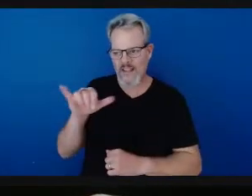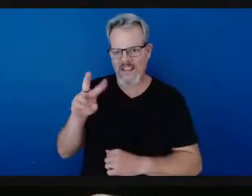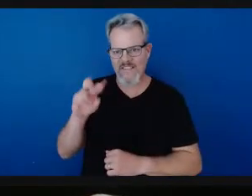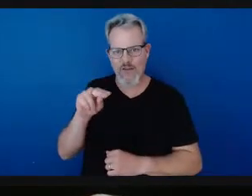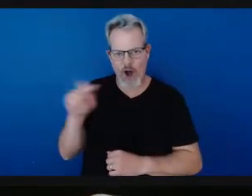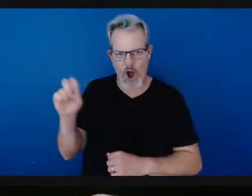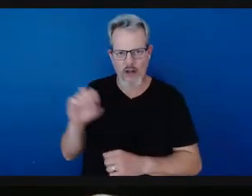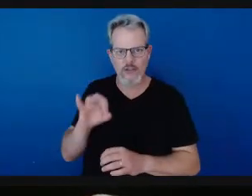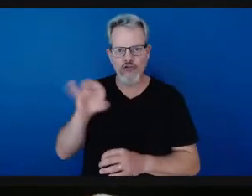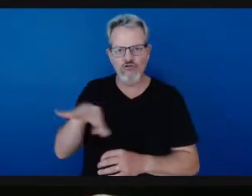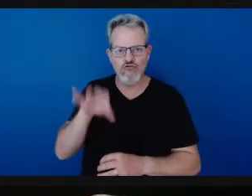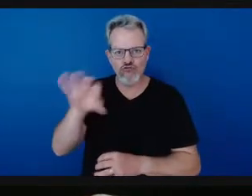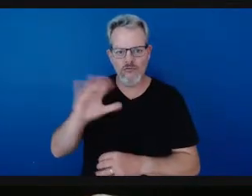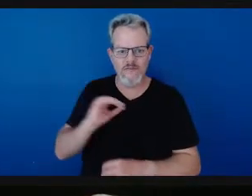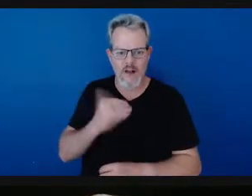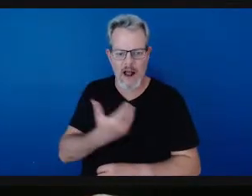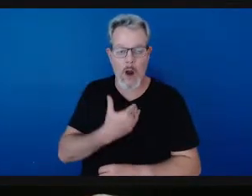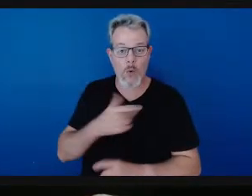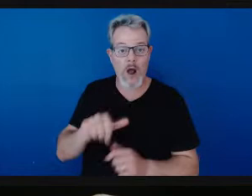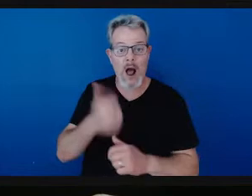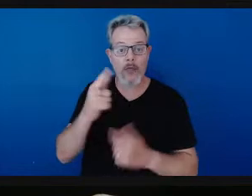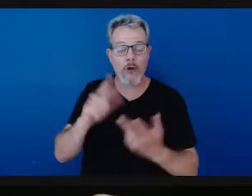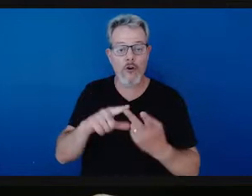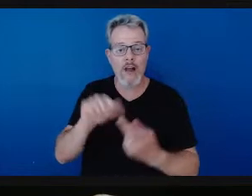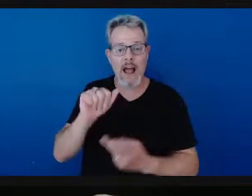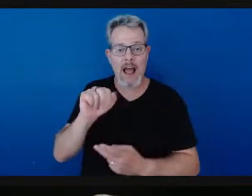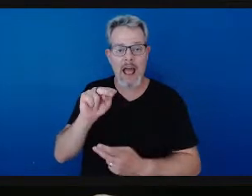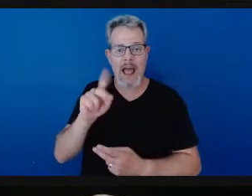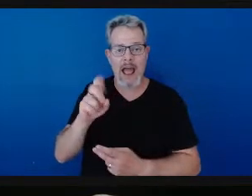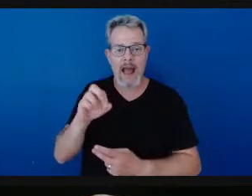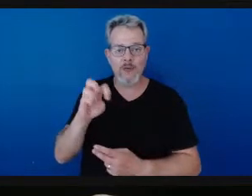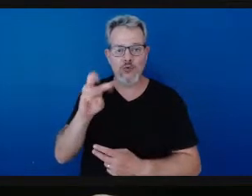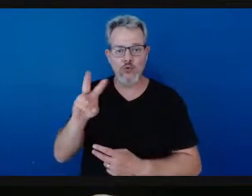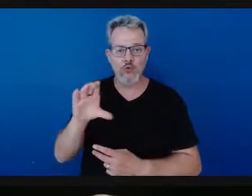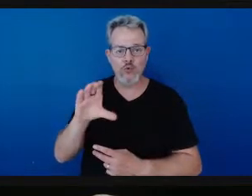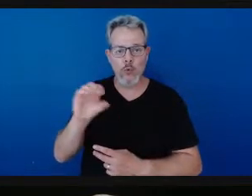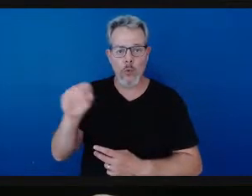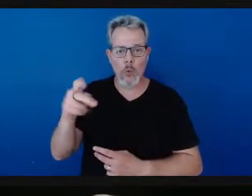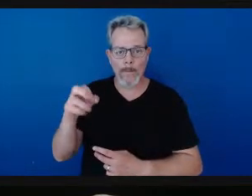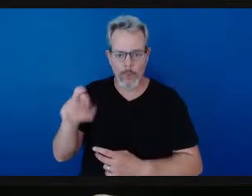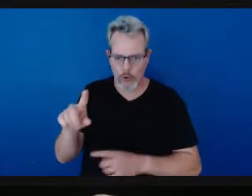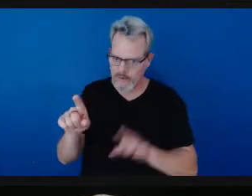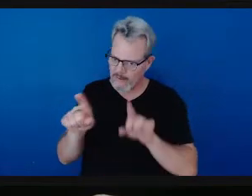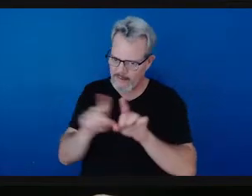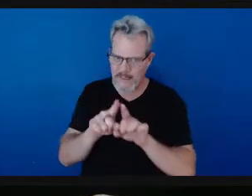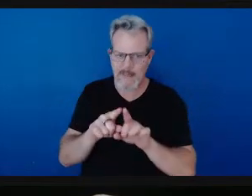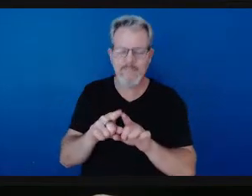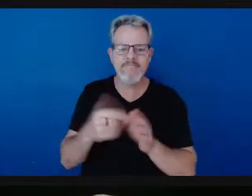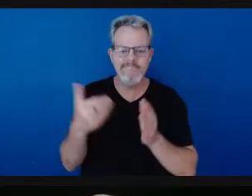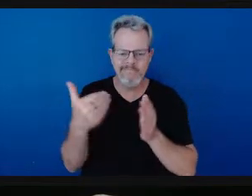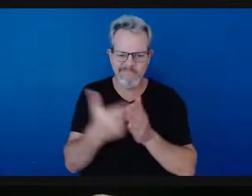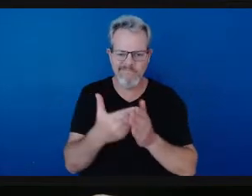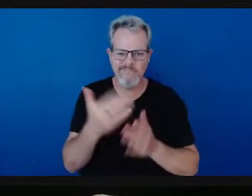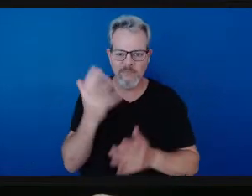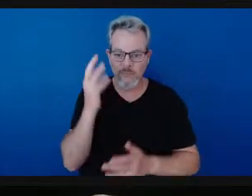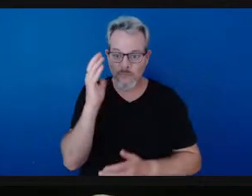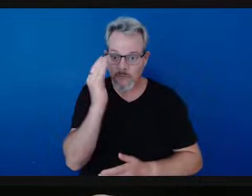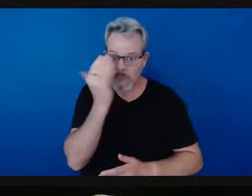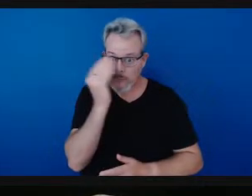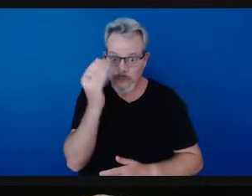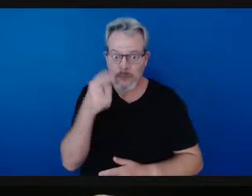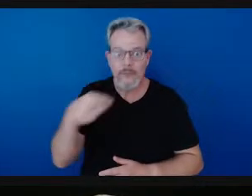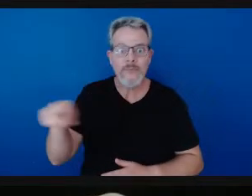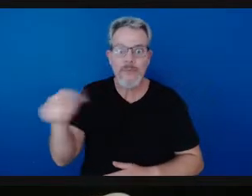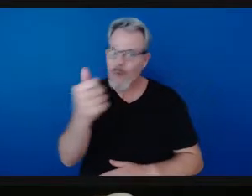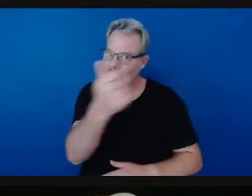group. This from Andrew Cooper, this video, similar to the one we saw from Tabitha, just showing how anybody can